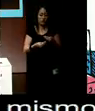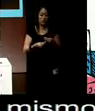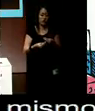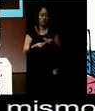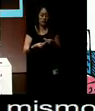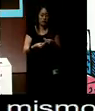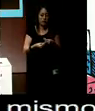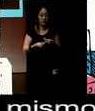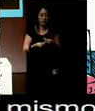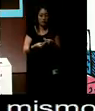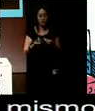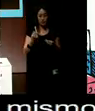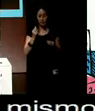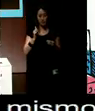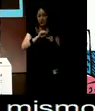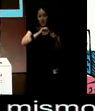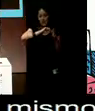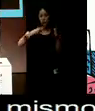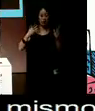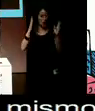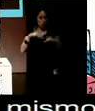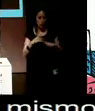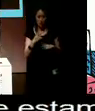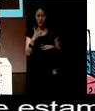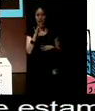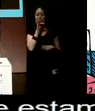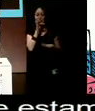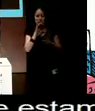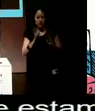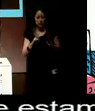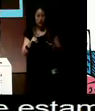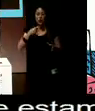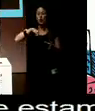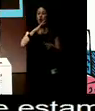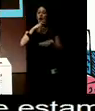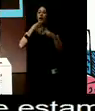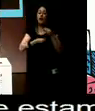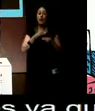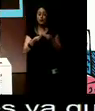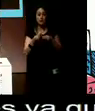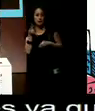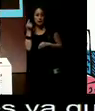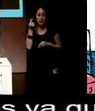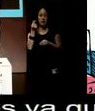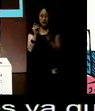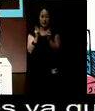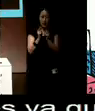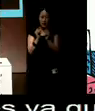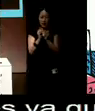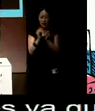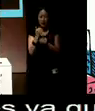are being carried out, we have foreseen a small budget for communication to raise awareness, because this is also very